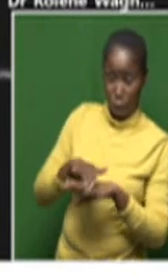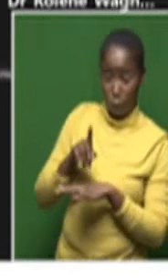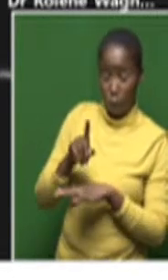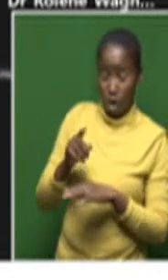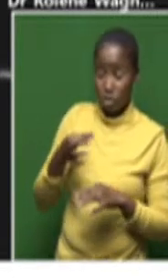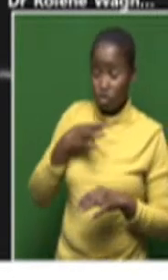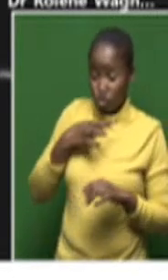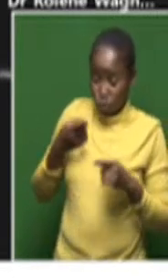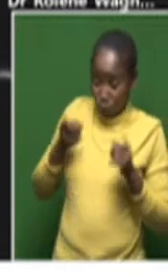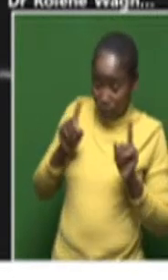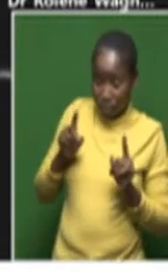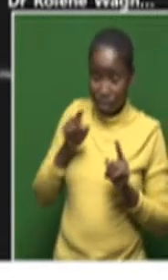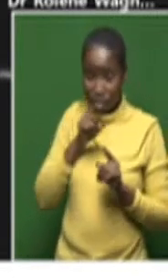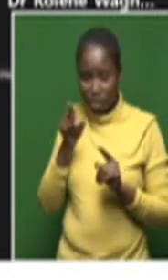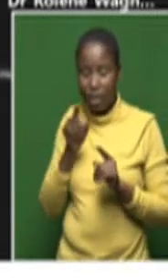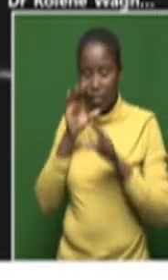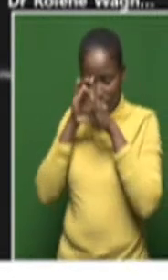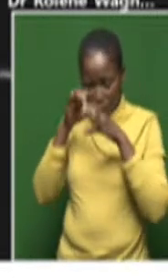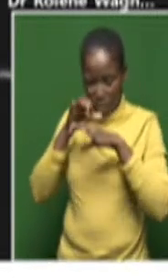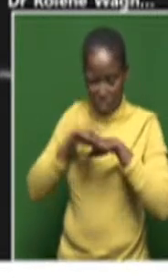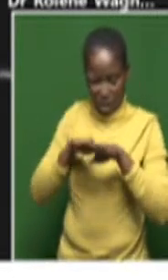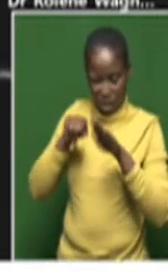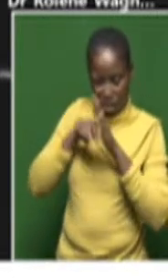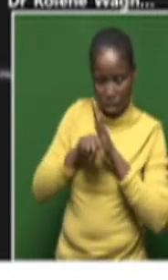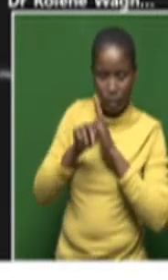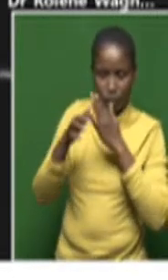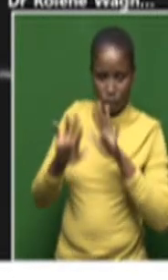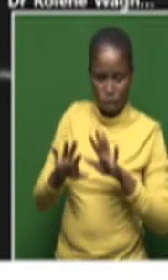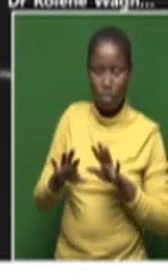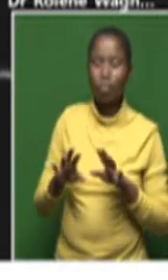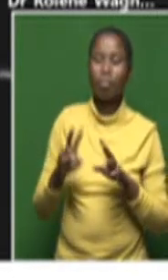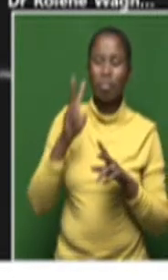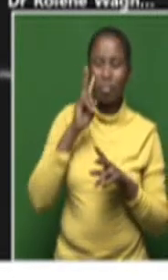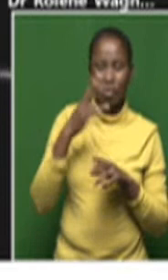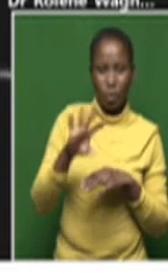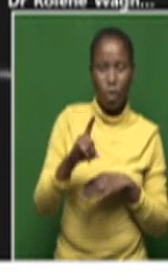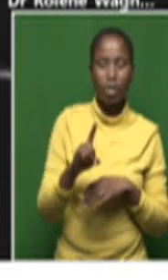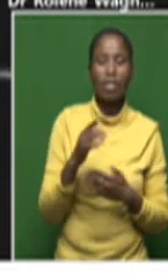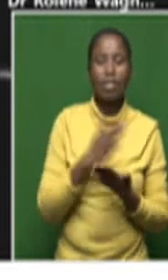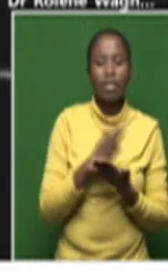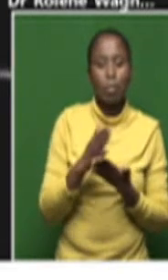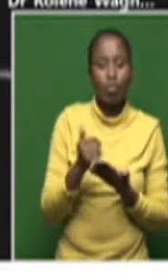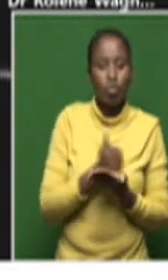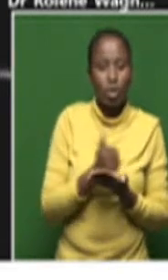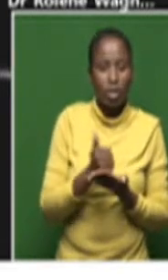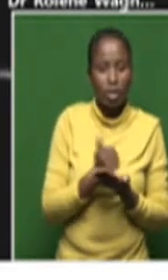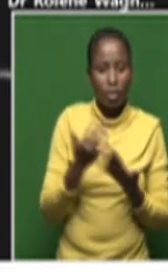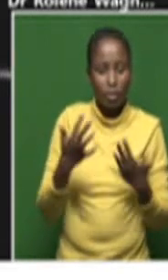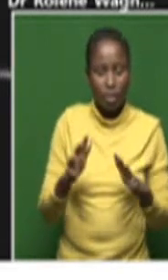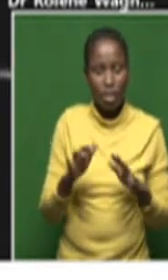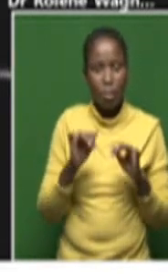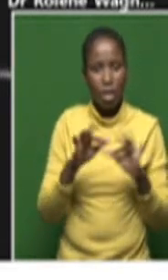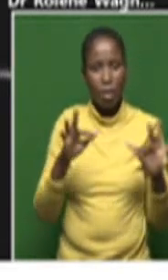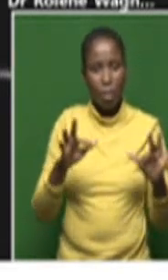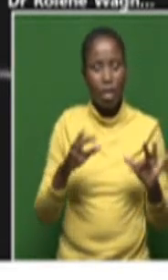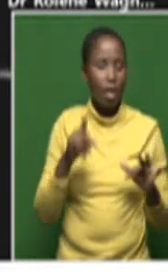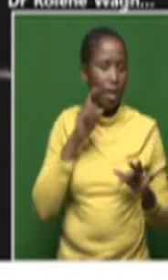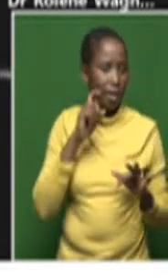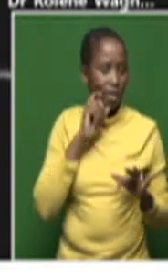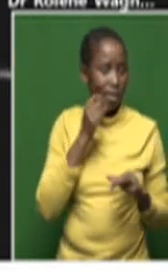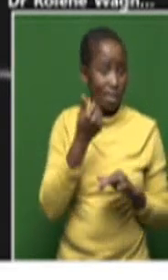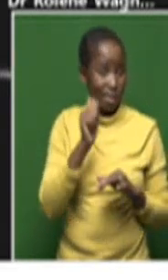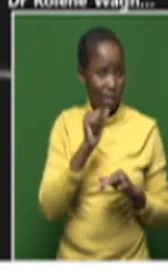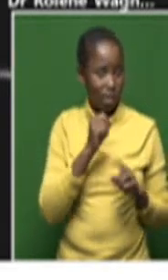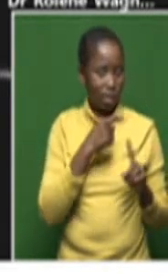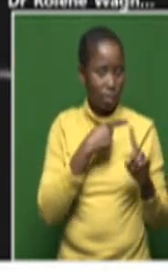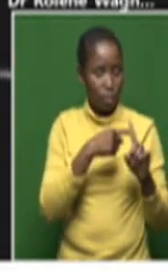those over 60. We do observe, though, that the proportion registered of the targeted 60 plus is